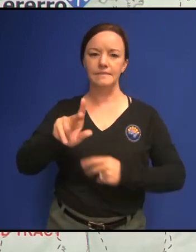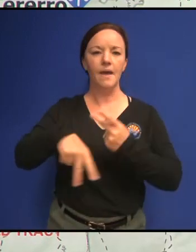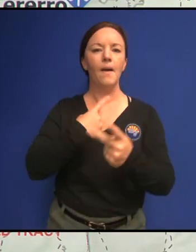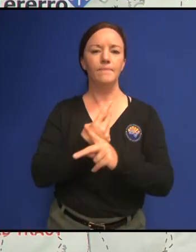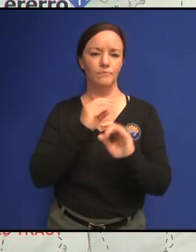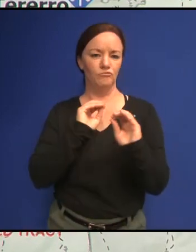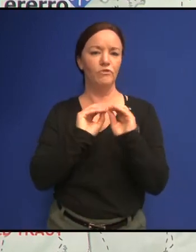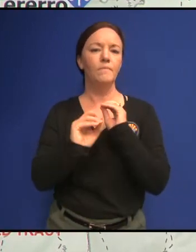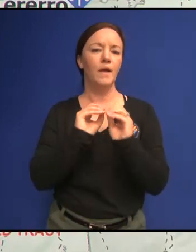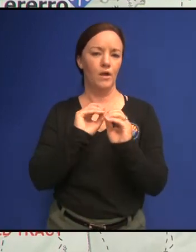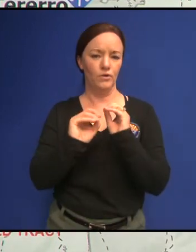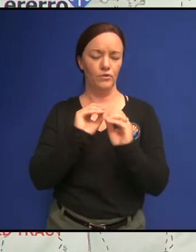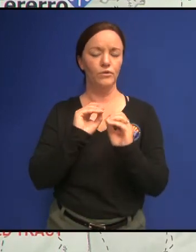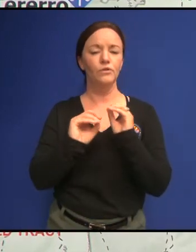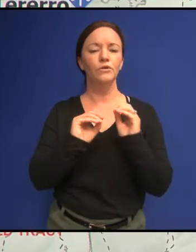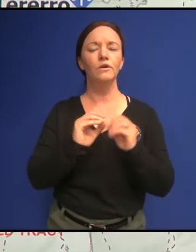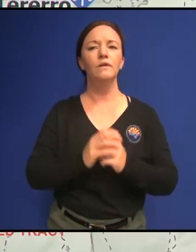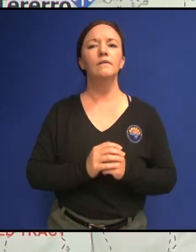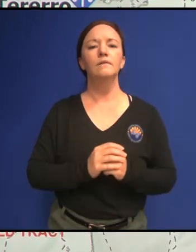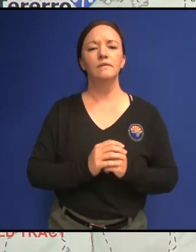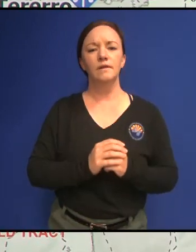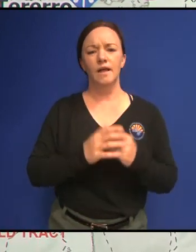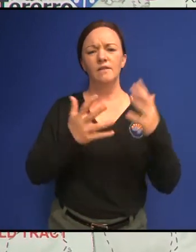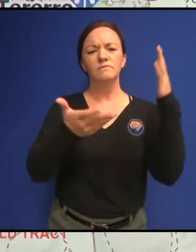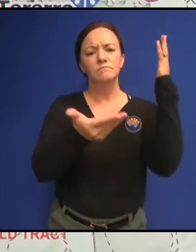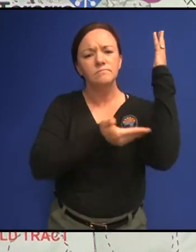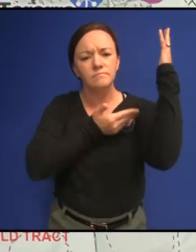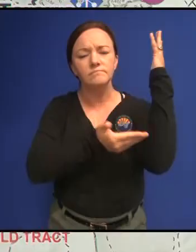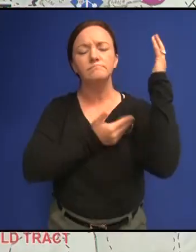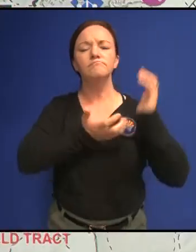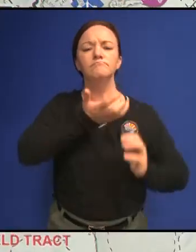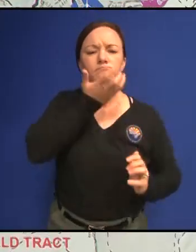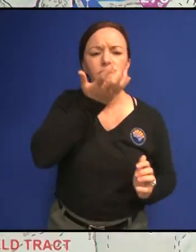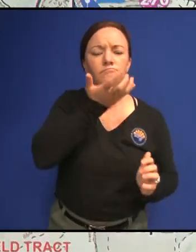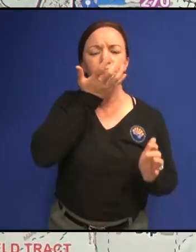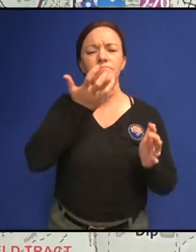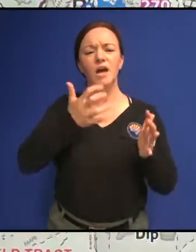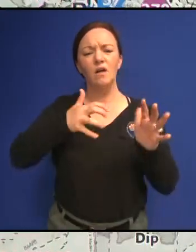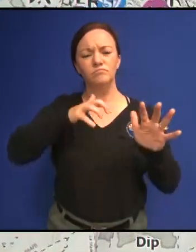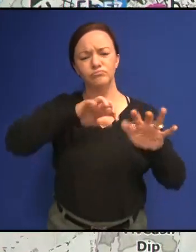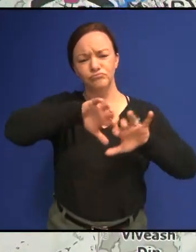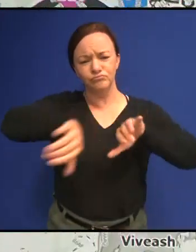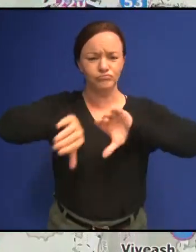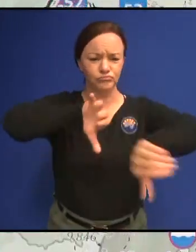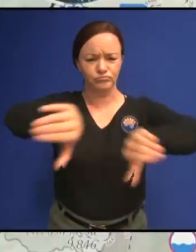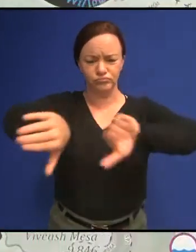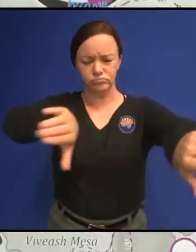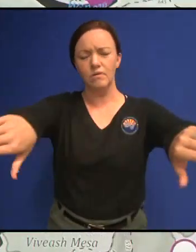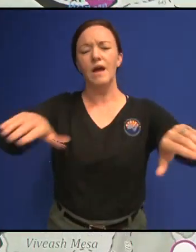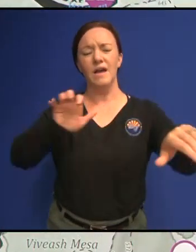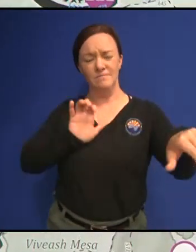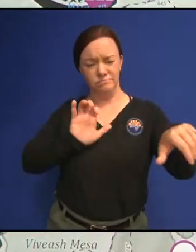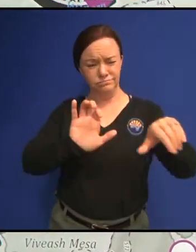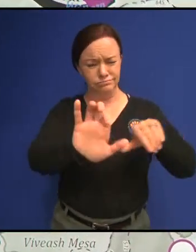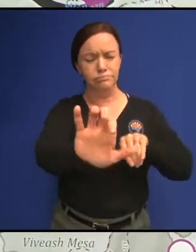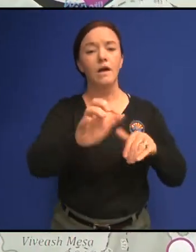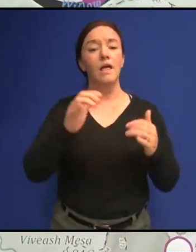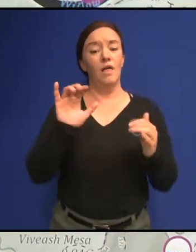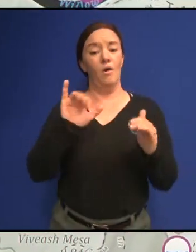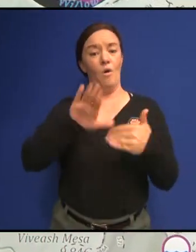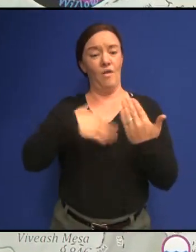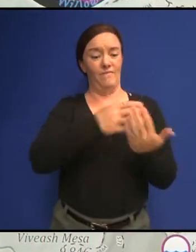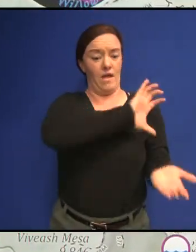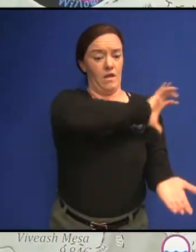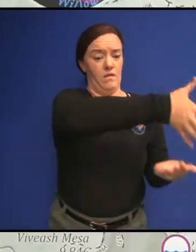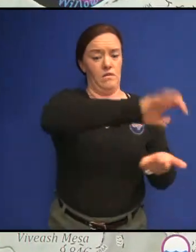work. A lot of material was cut, trees, brush, whatnot, when they were putting in the suppression line. So we have chippers in there with